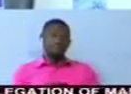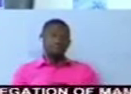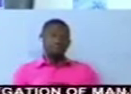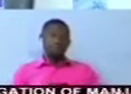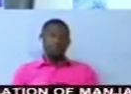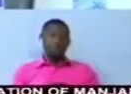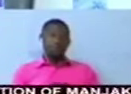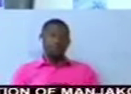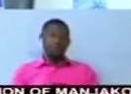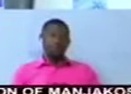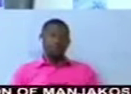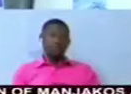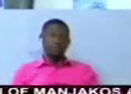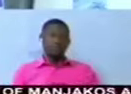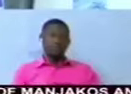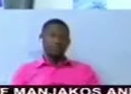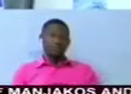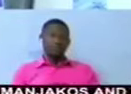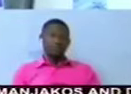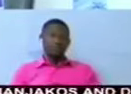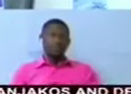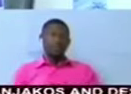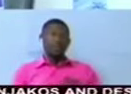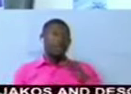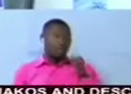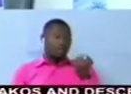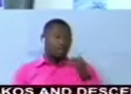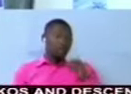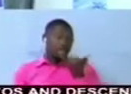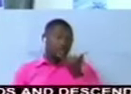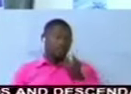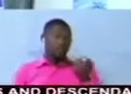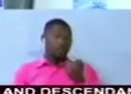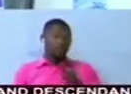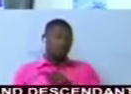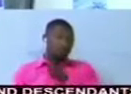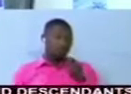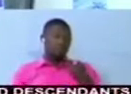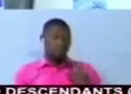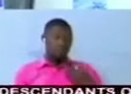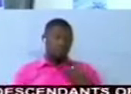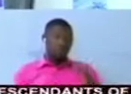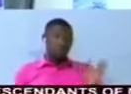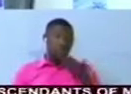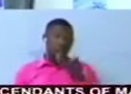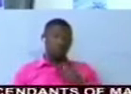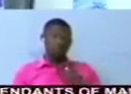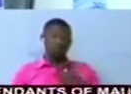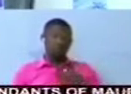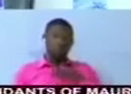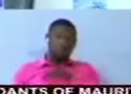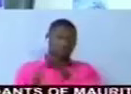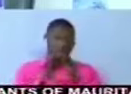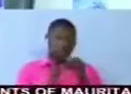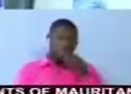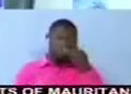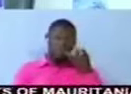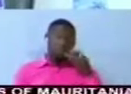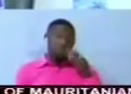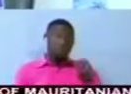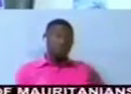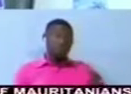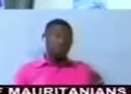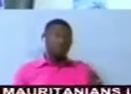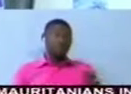lucky, right? Yes, because those people they just went there to take money. In this the drug squad, you bugger and a dachan, you tell me and don't you